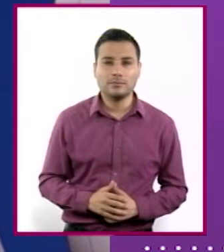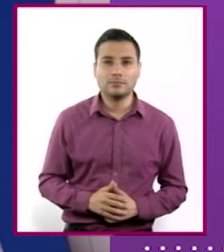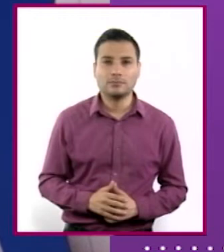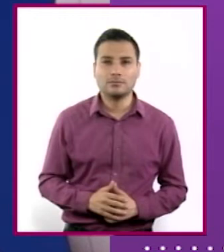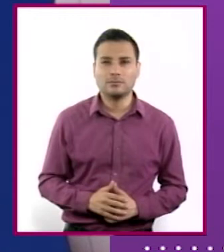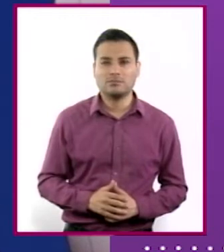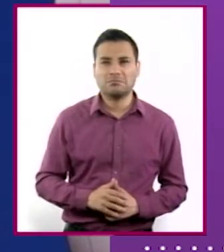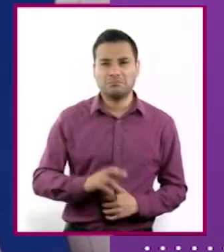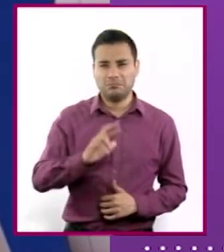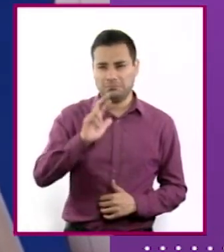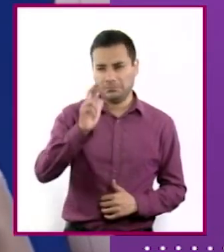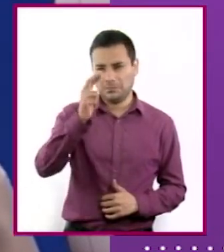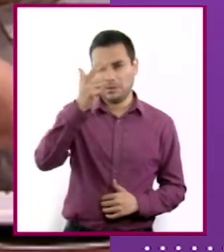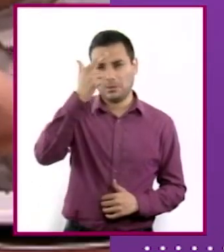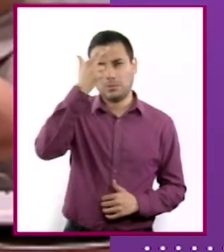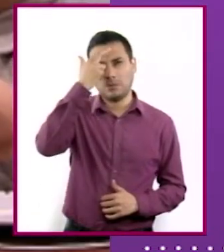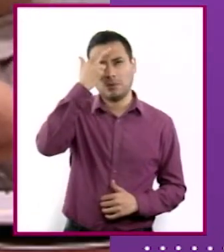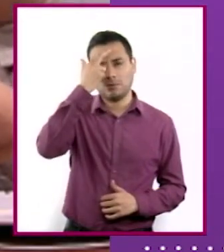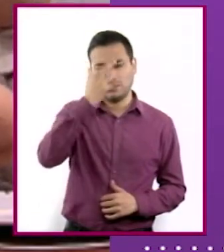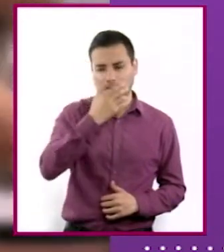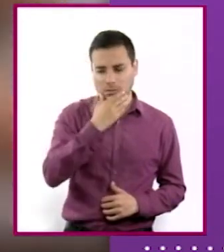Let me remember.